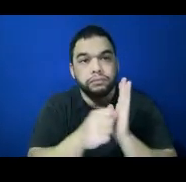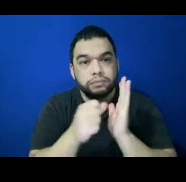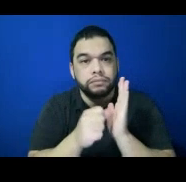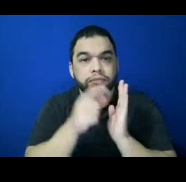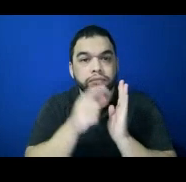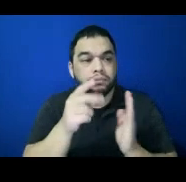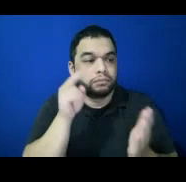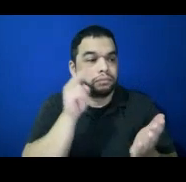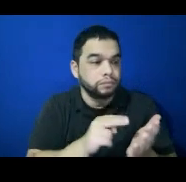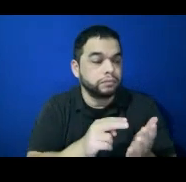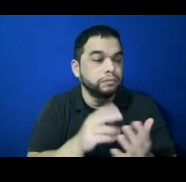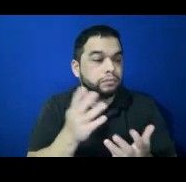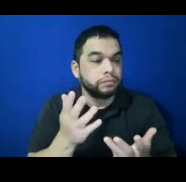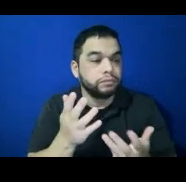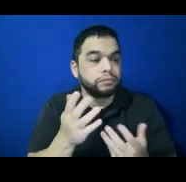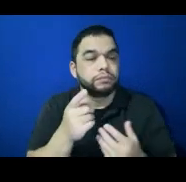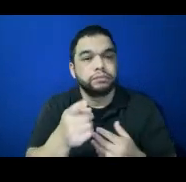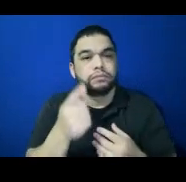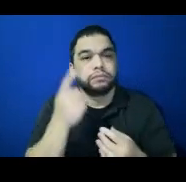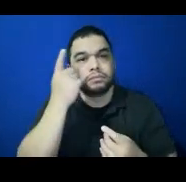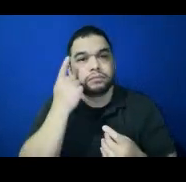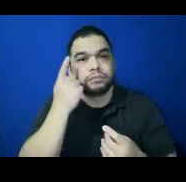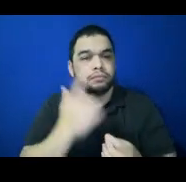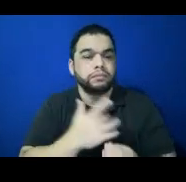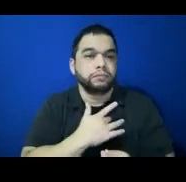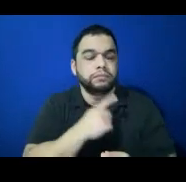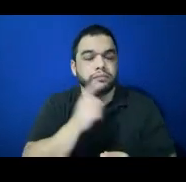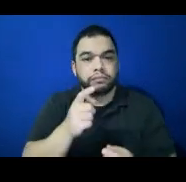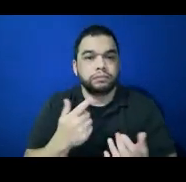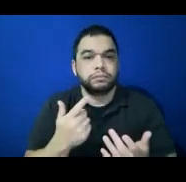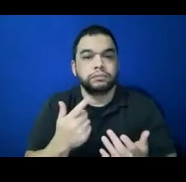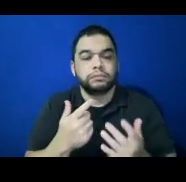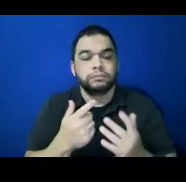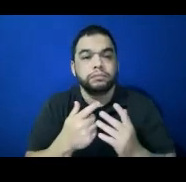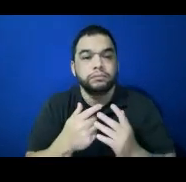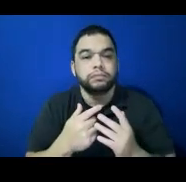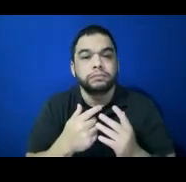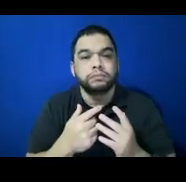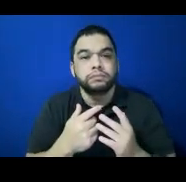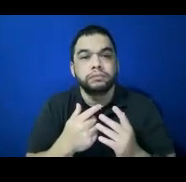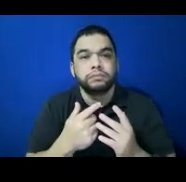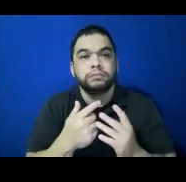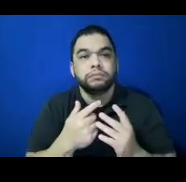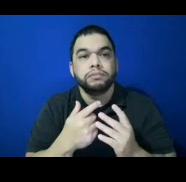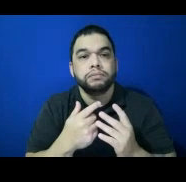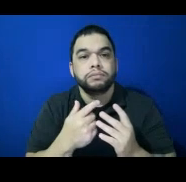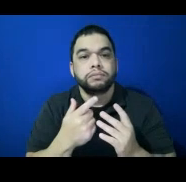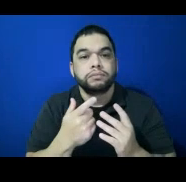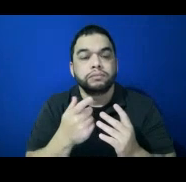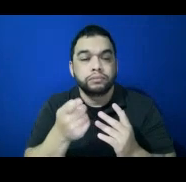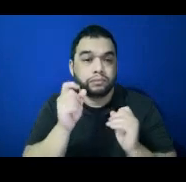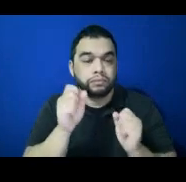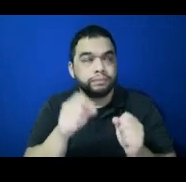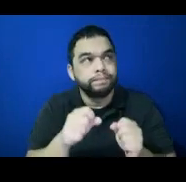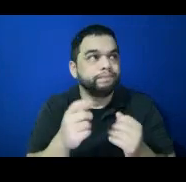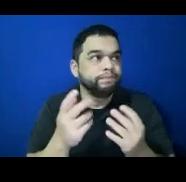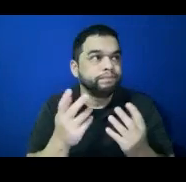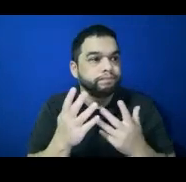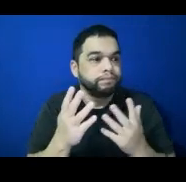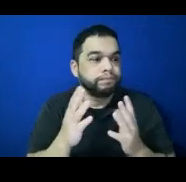where you can go and come back, and you don't have to feel that you have to complete this in one